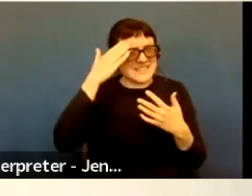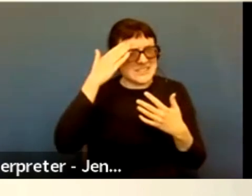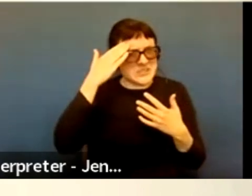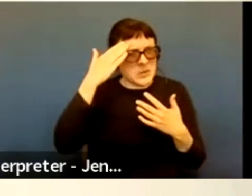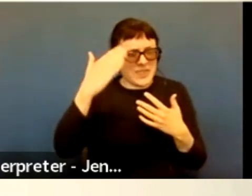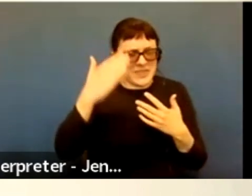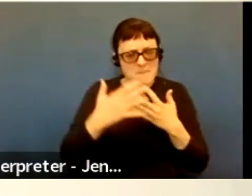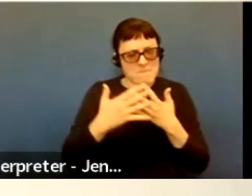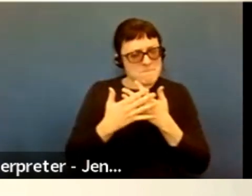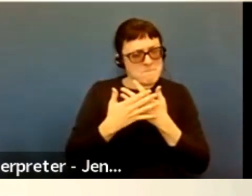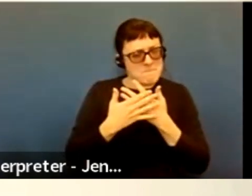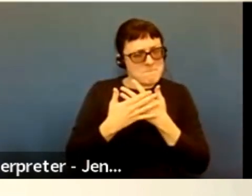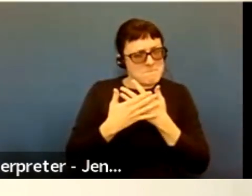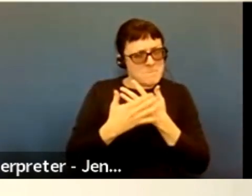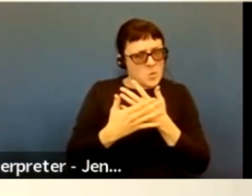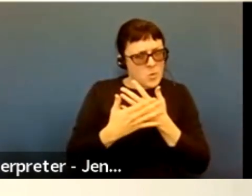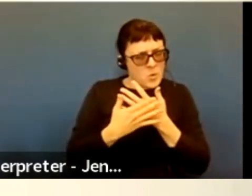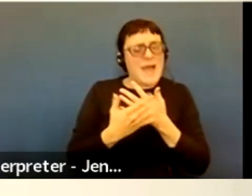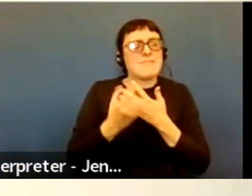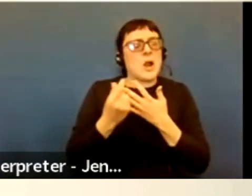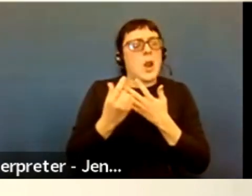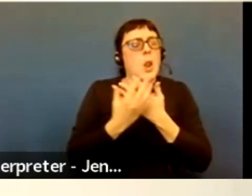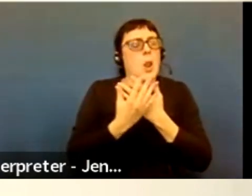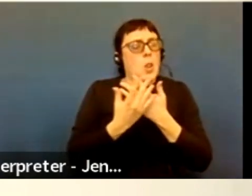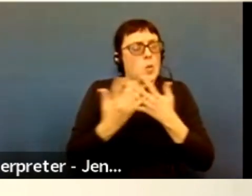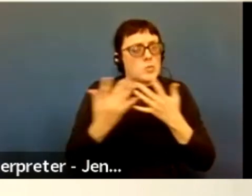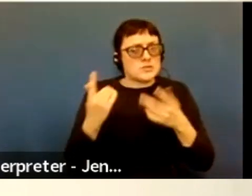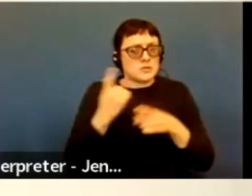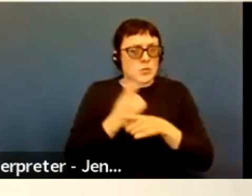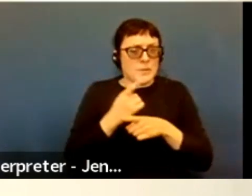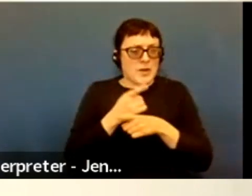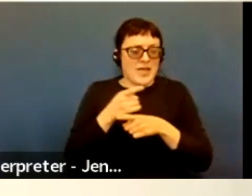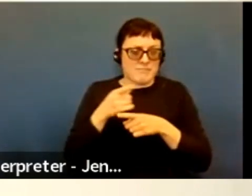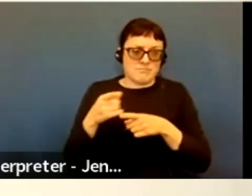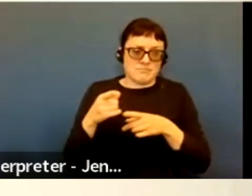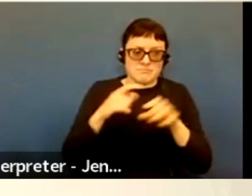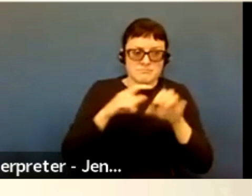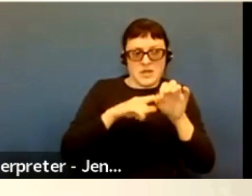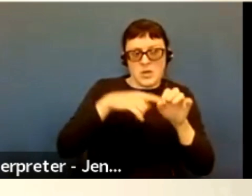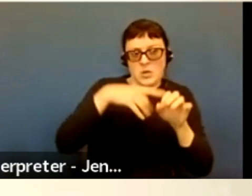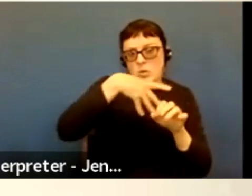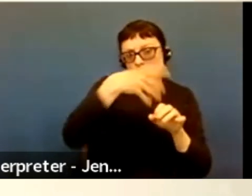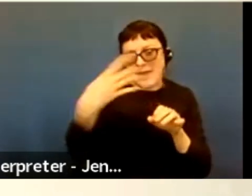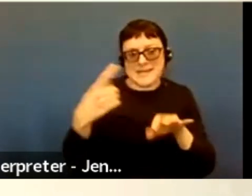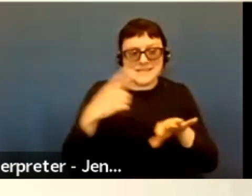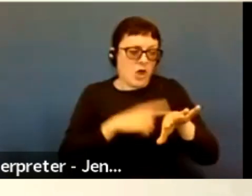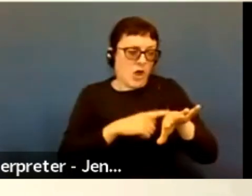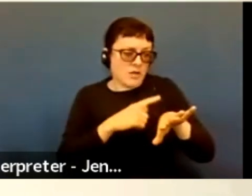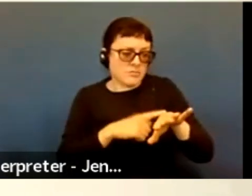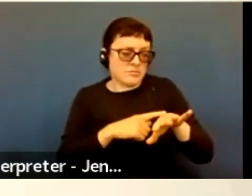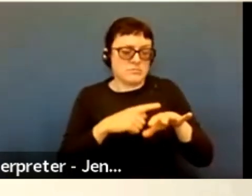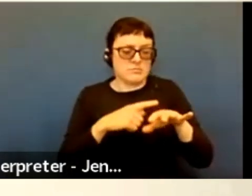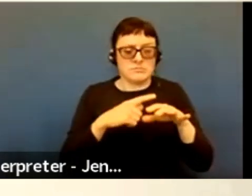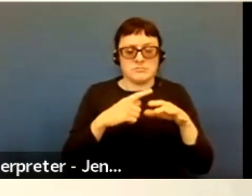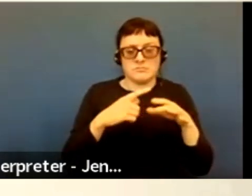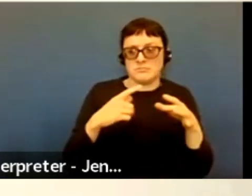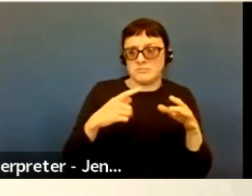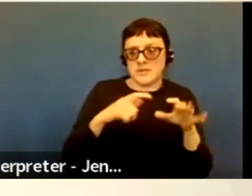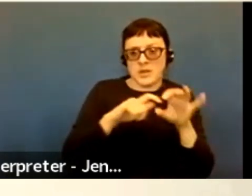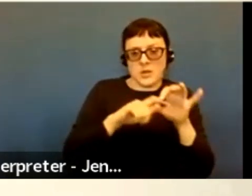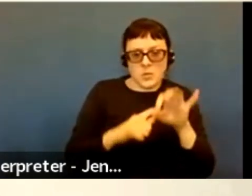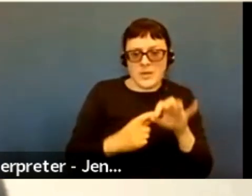necessarily how further. I think there's definitely a lot to say on queer tie and queer